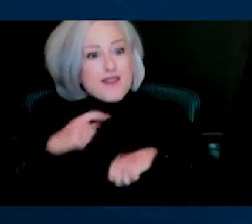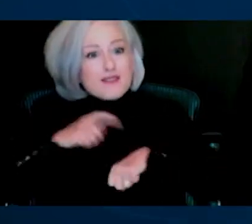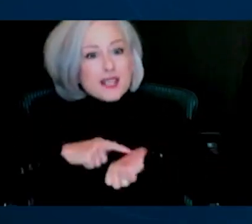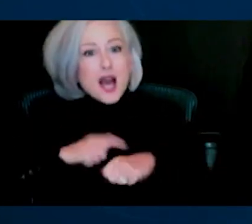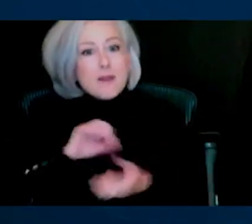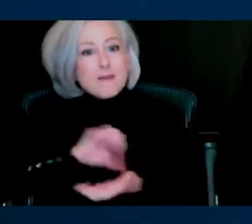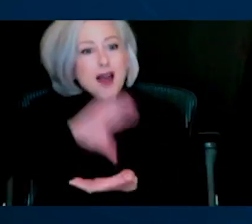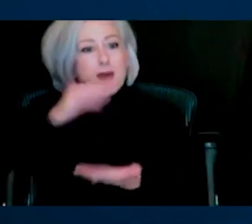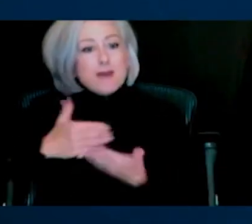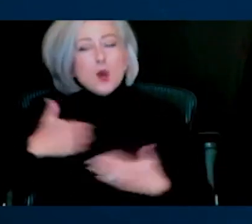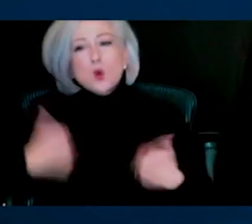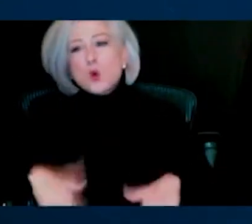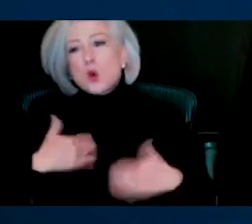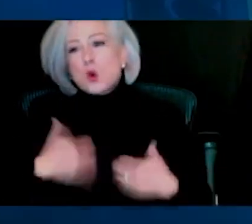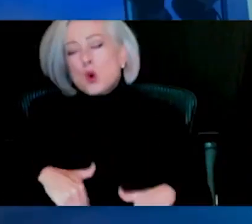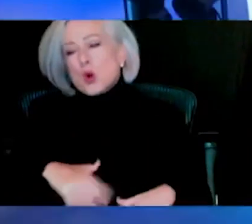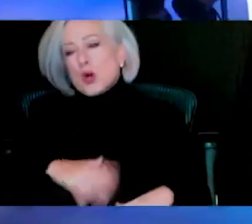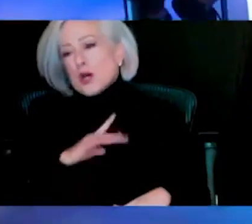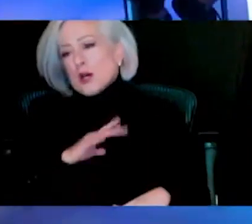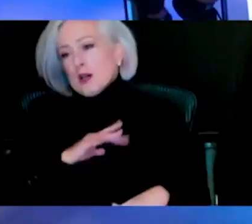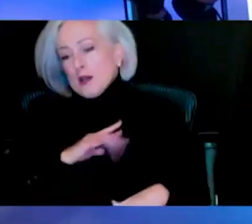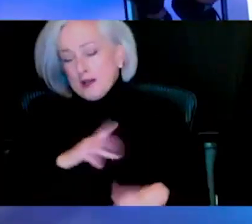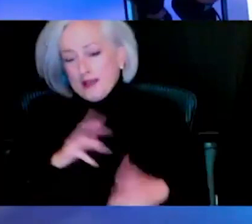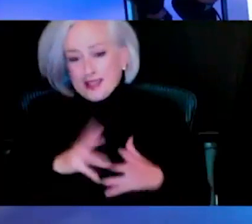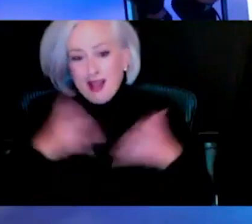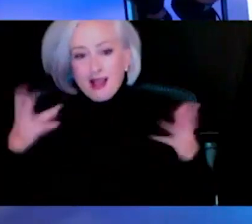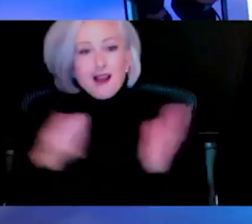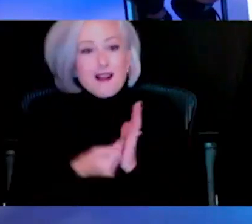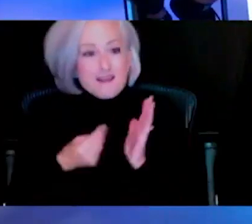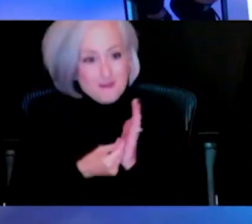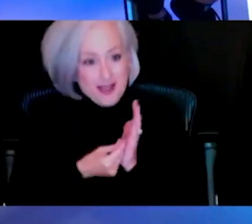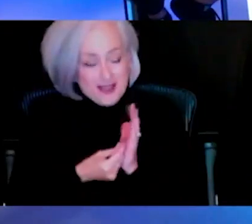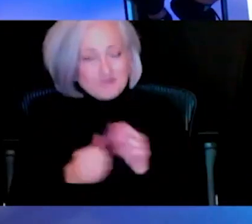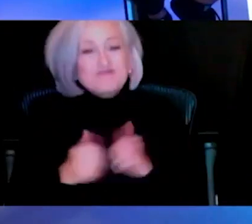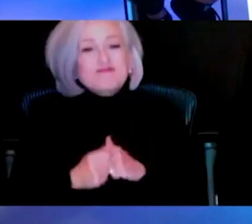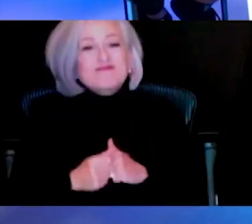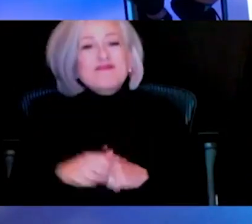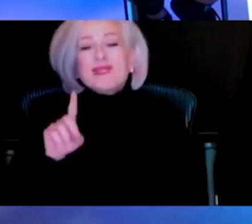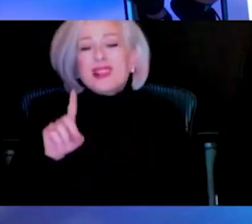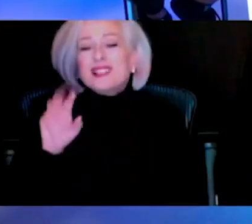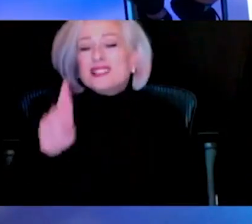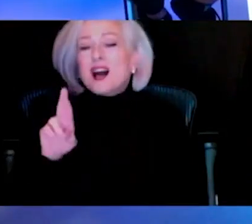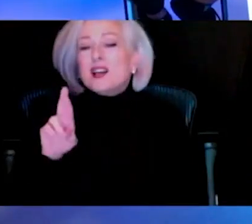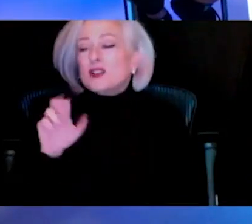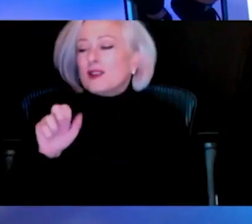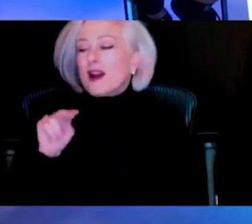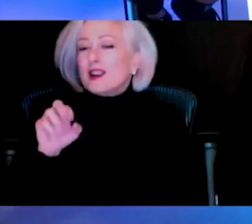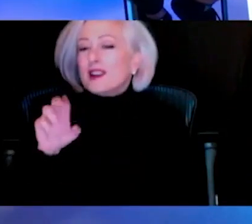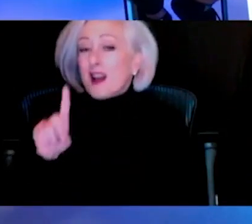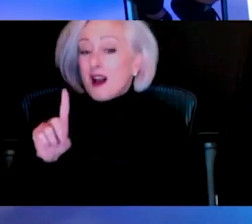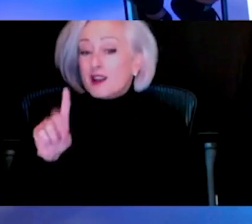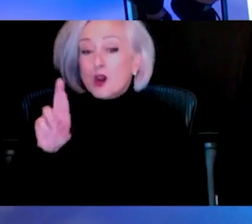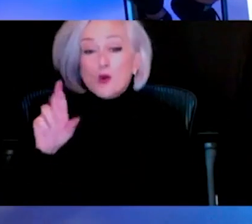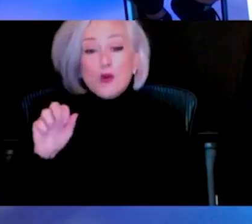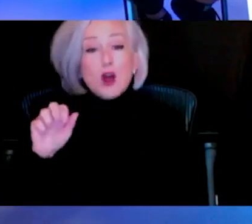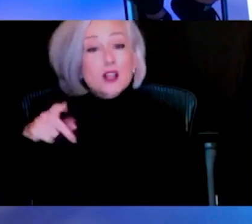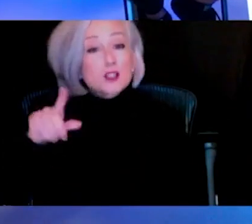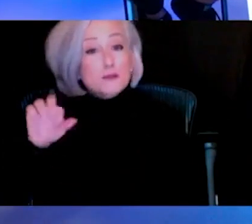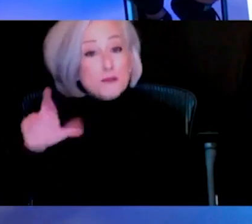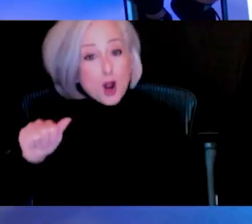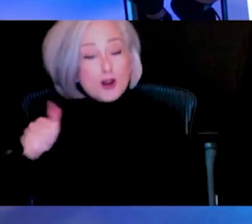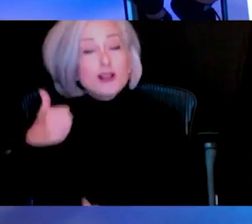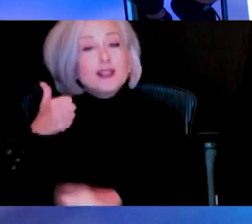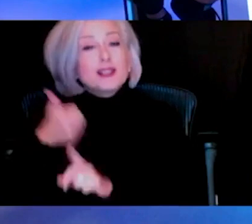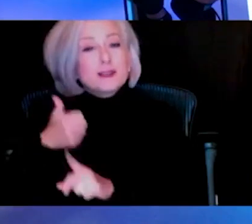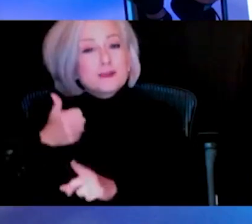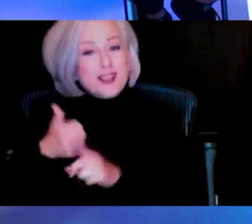stiff numbers. And joining us in studio this morning to talk all about it, Dr. Anand Rajpara. He is the medical director of dermatology, sitting right here to my